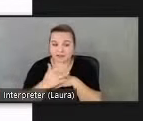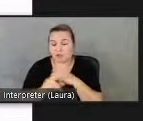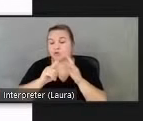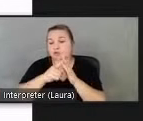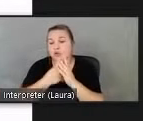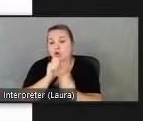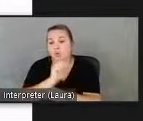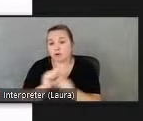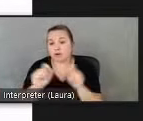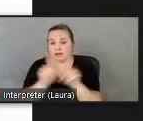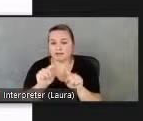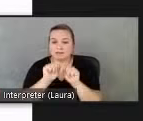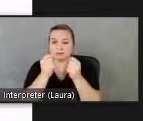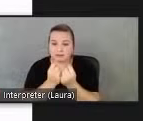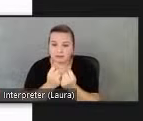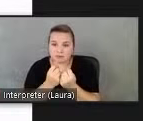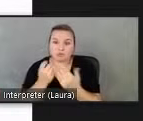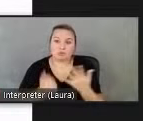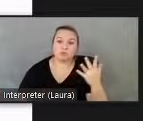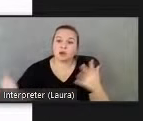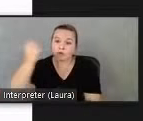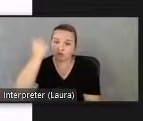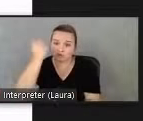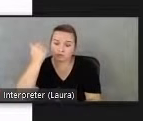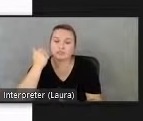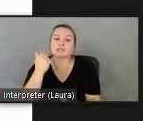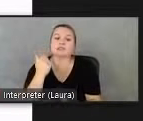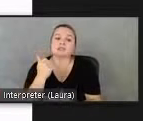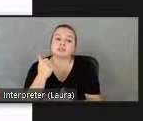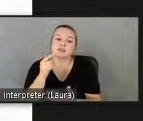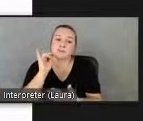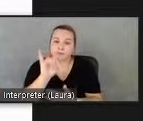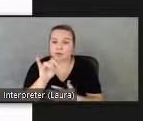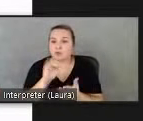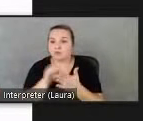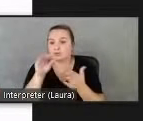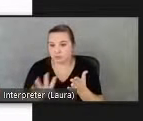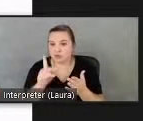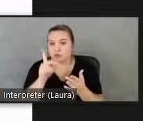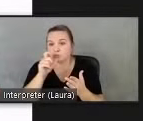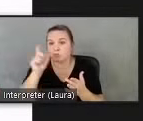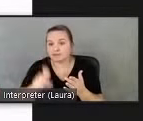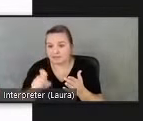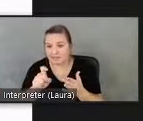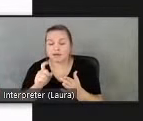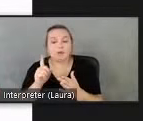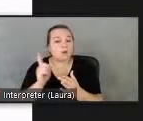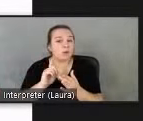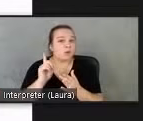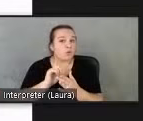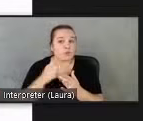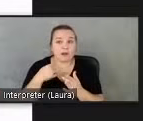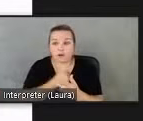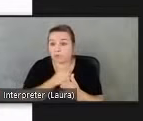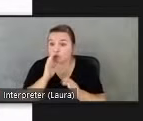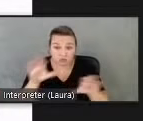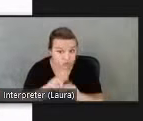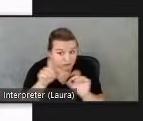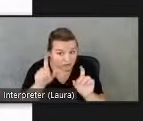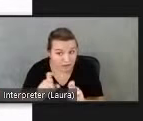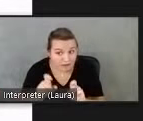as a team to prioritize who needs this assistance, prioritize where we're going to go with this, and prioritize what's going